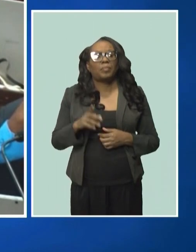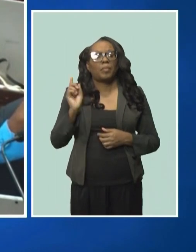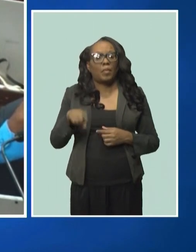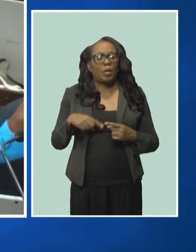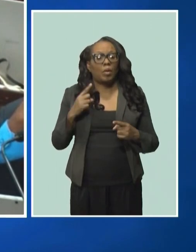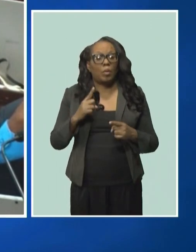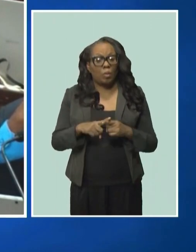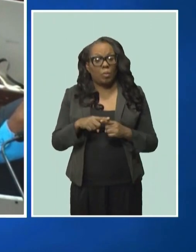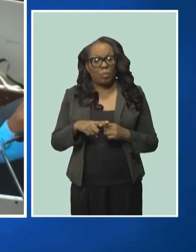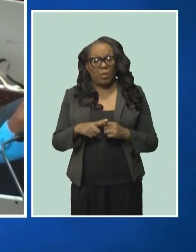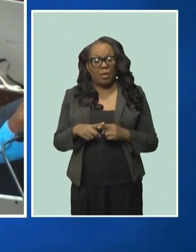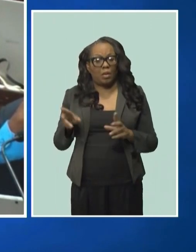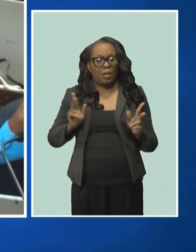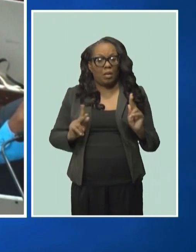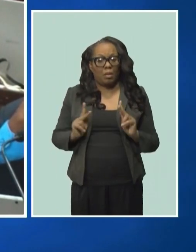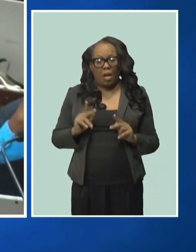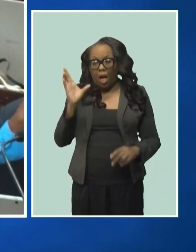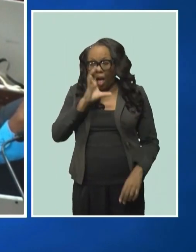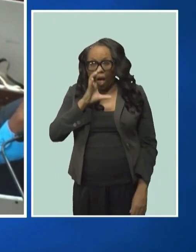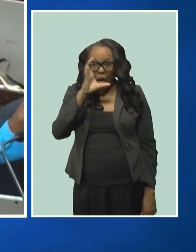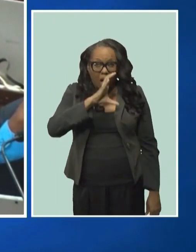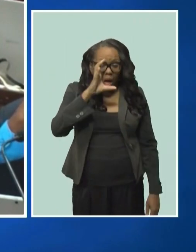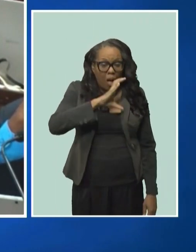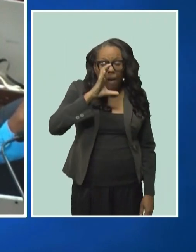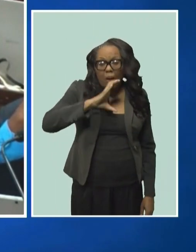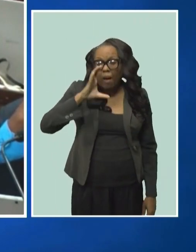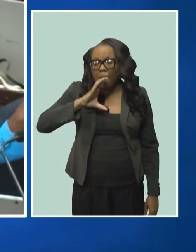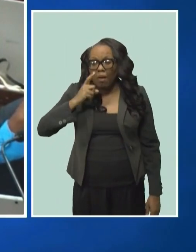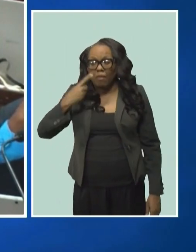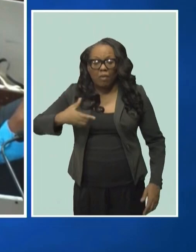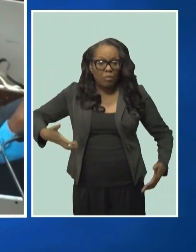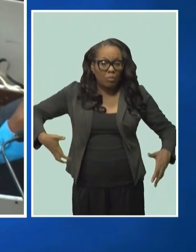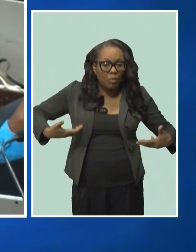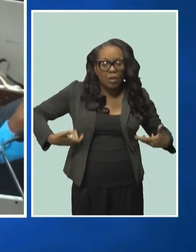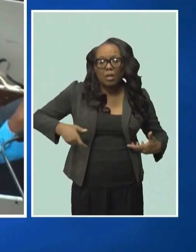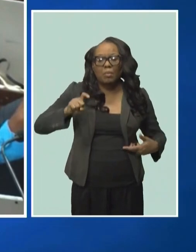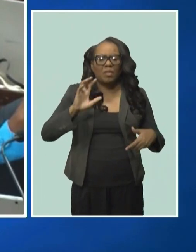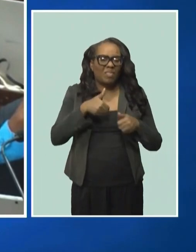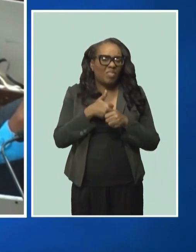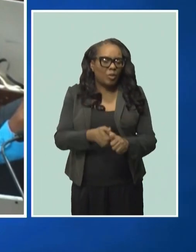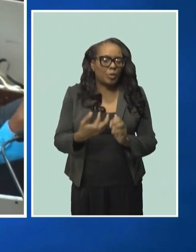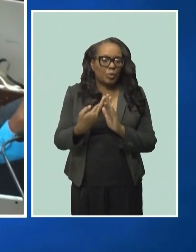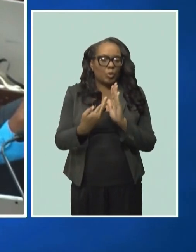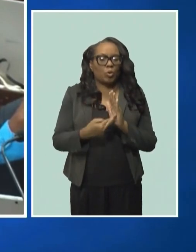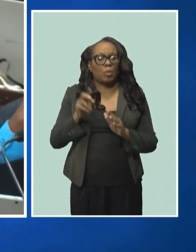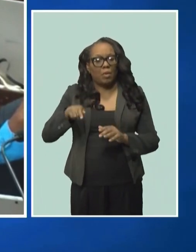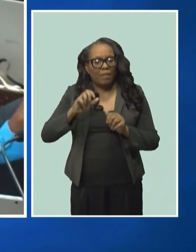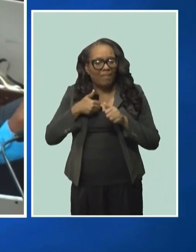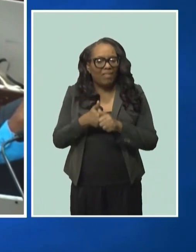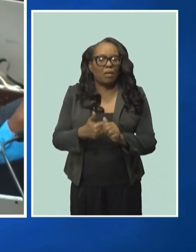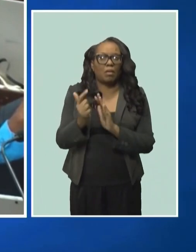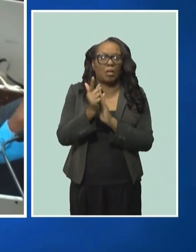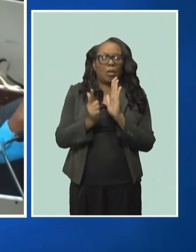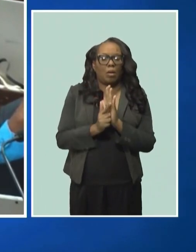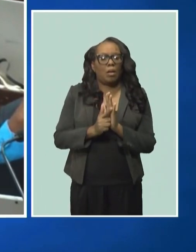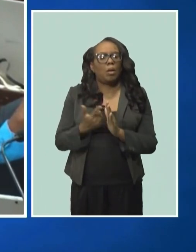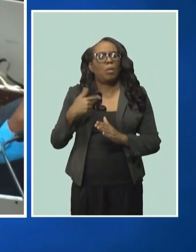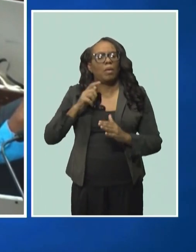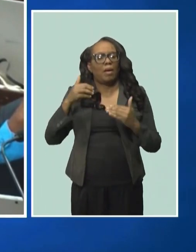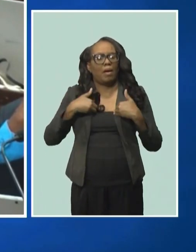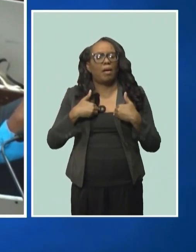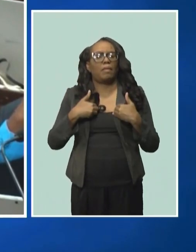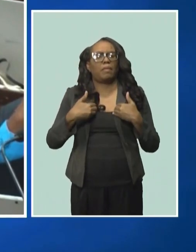out hunting, it must be done in accordance to what we have agreed on, and we set up a set of protocols.